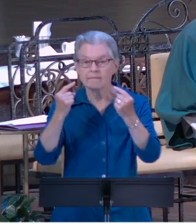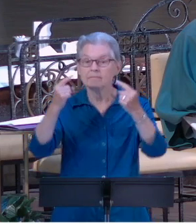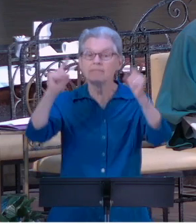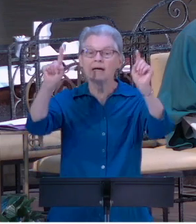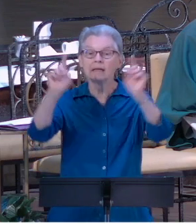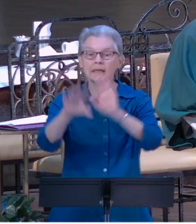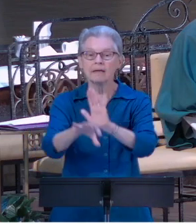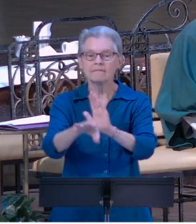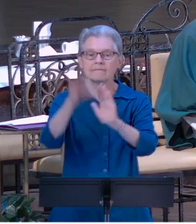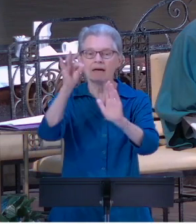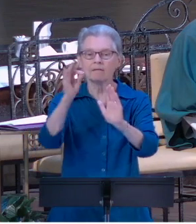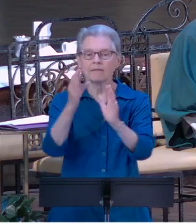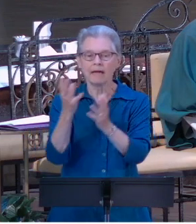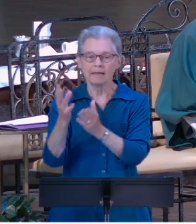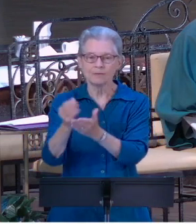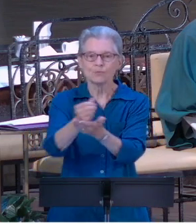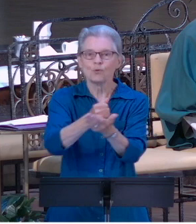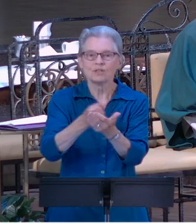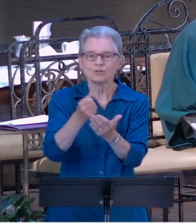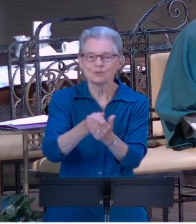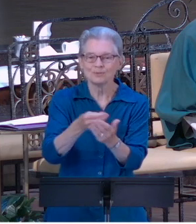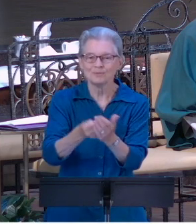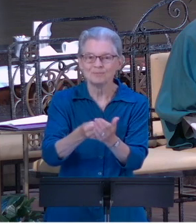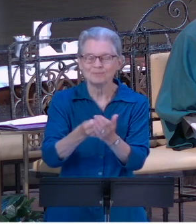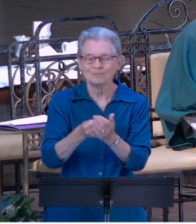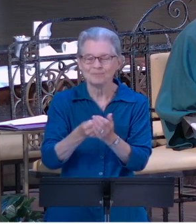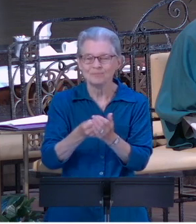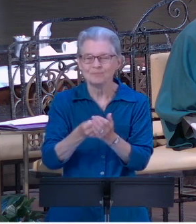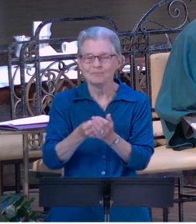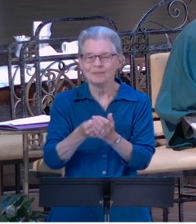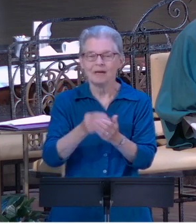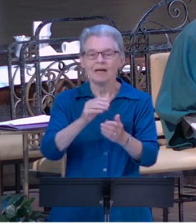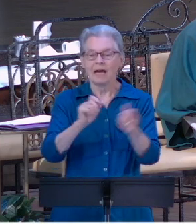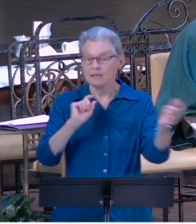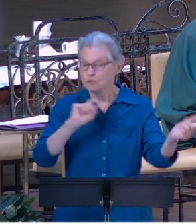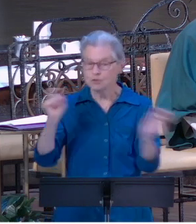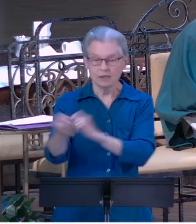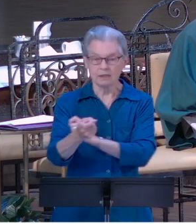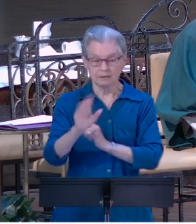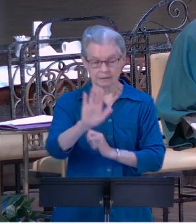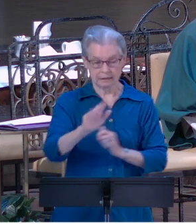that pearl, and it utterly changed his life forever.